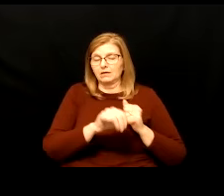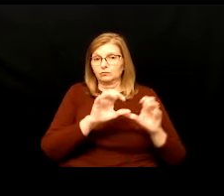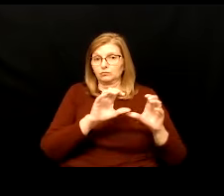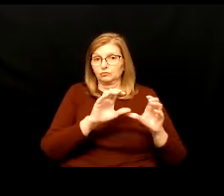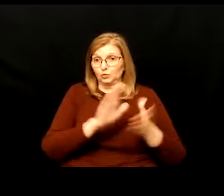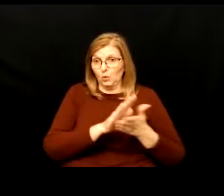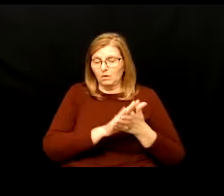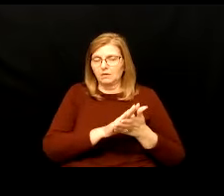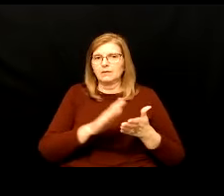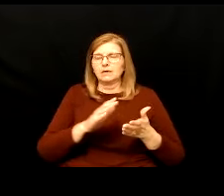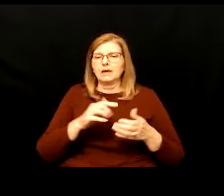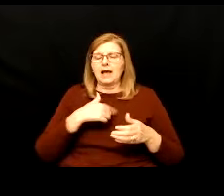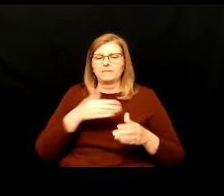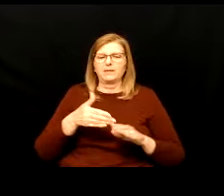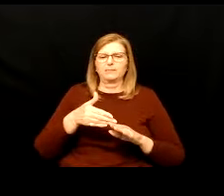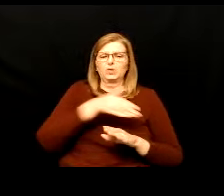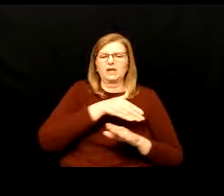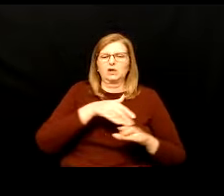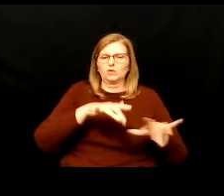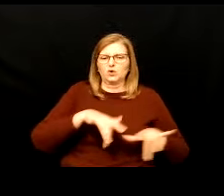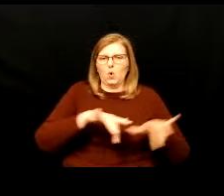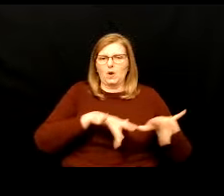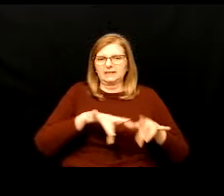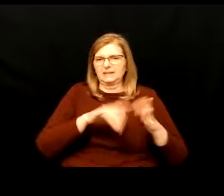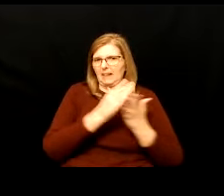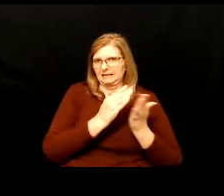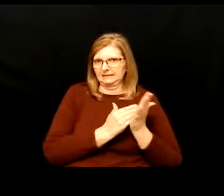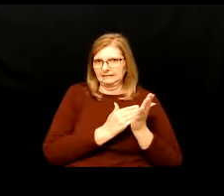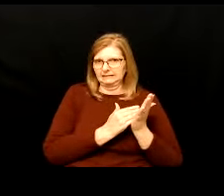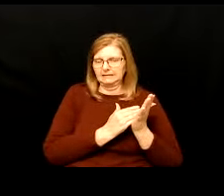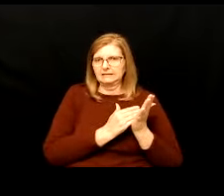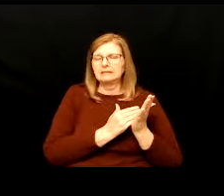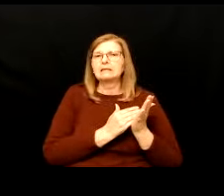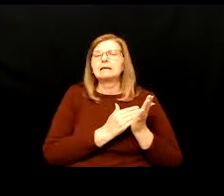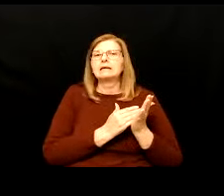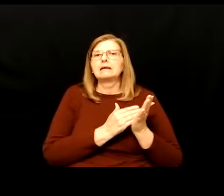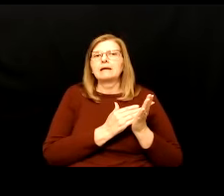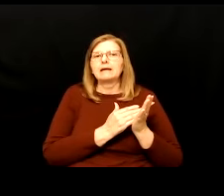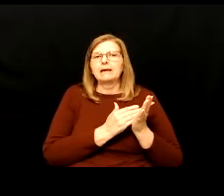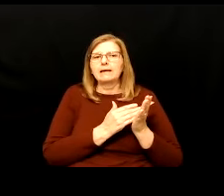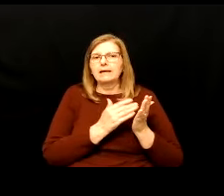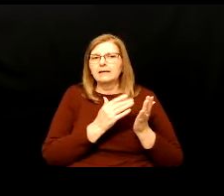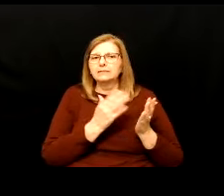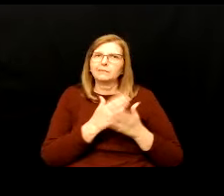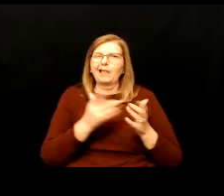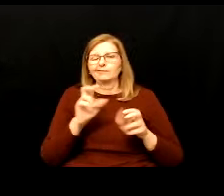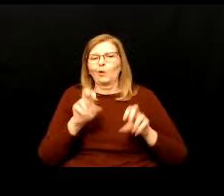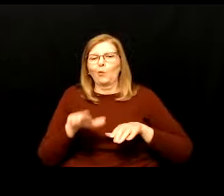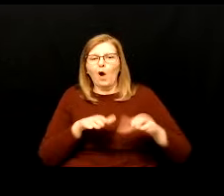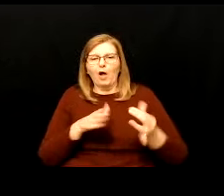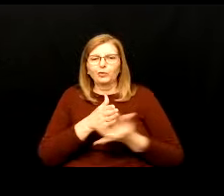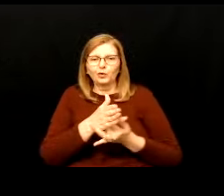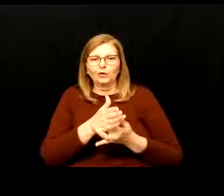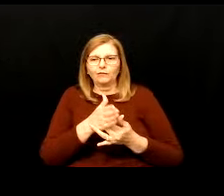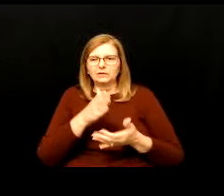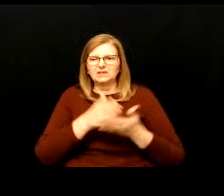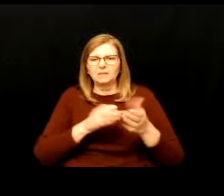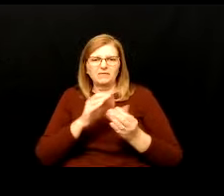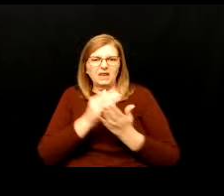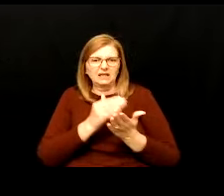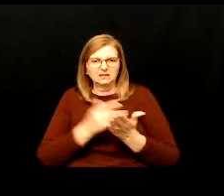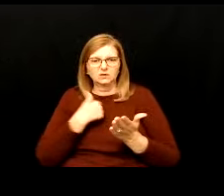am pre-recording some lessons and walkthroughs for some of the lessons that